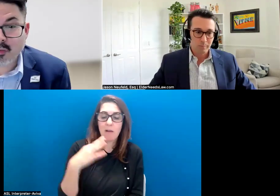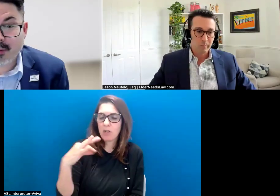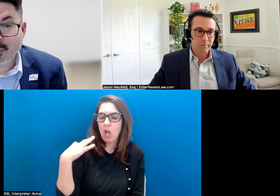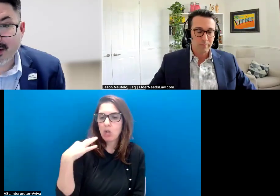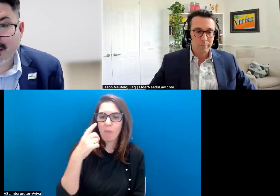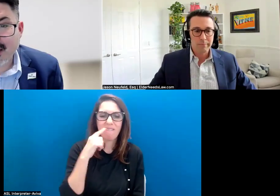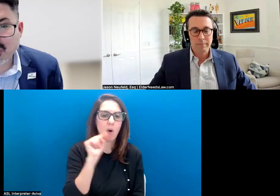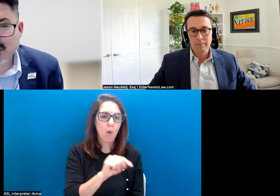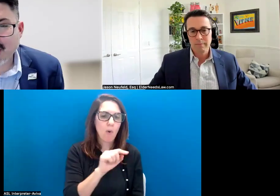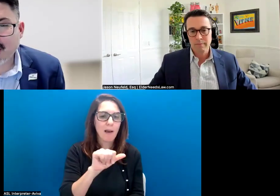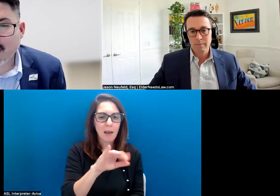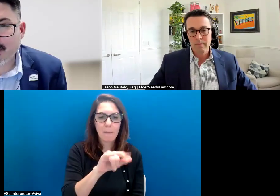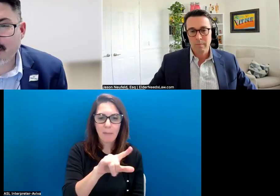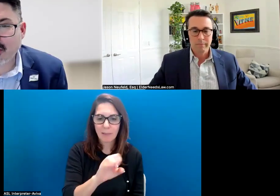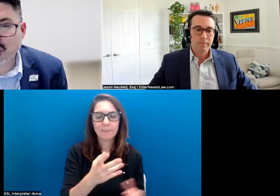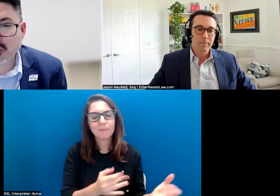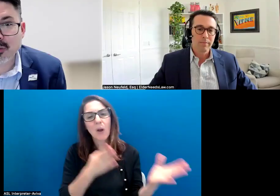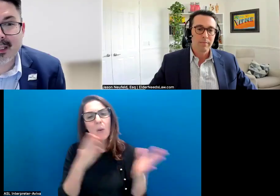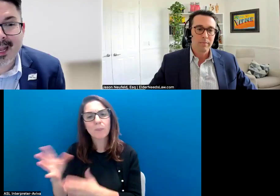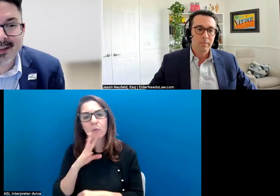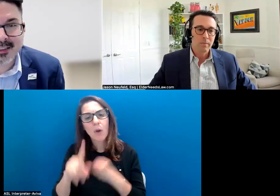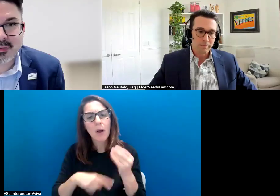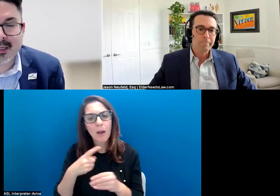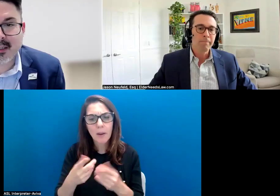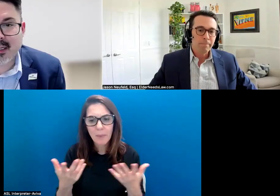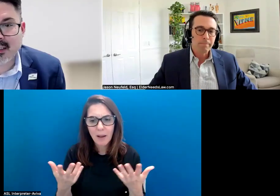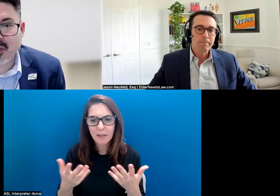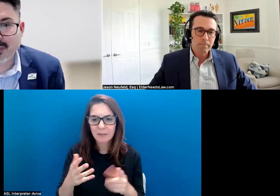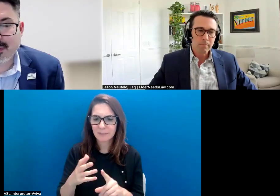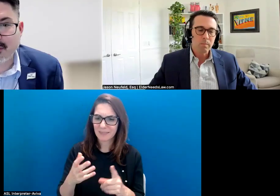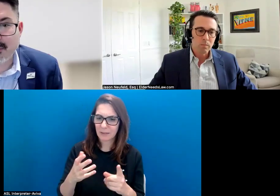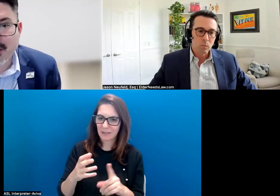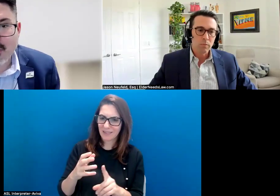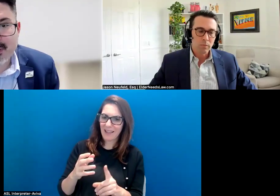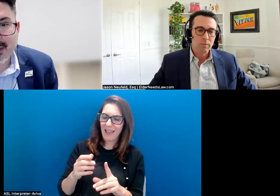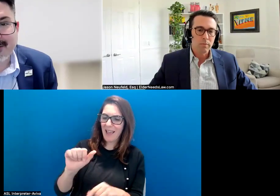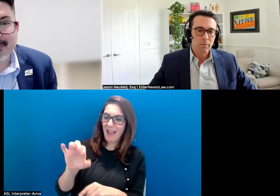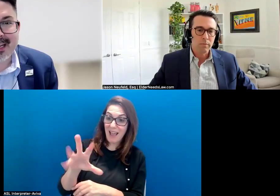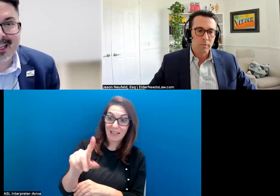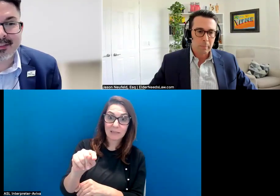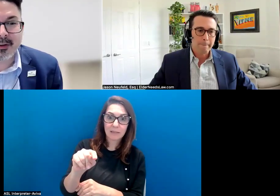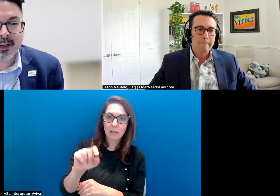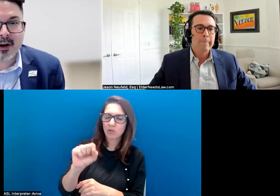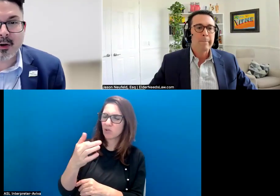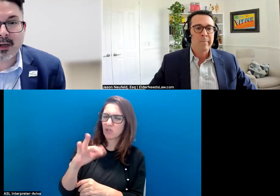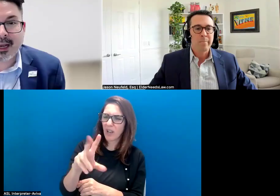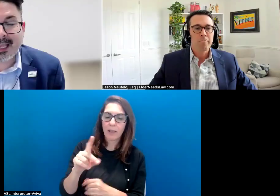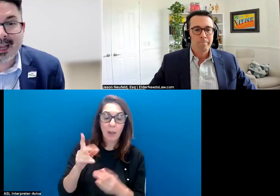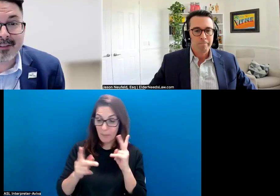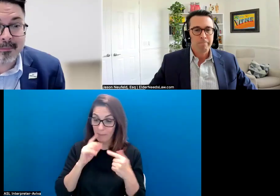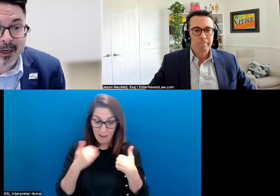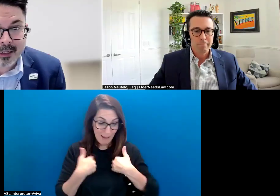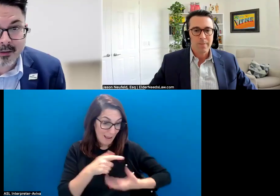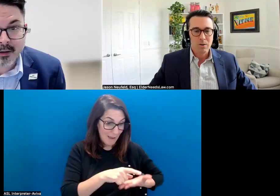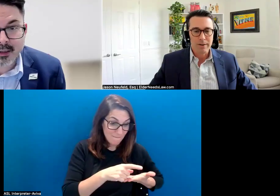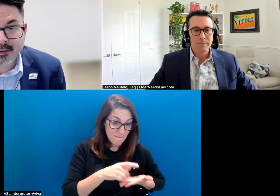that's a great point. So let's talk a little bit about shielding assets, right? Because typically when people think of Medicaid, they're like, oh, okay, I can't